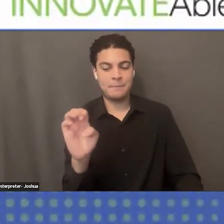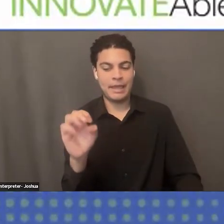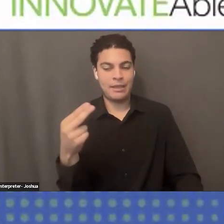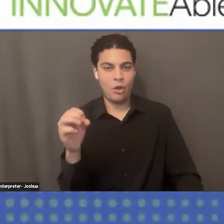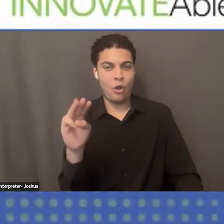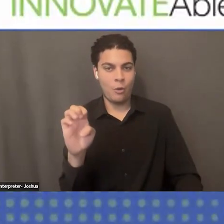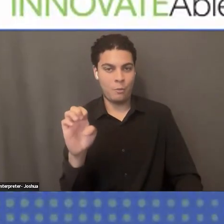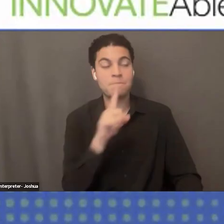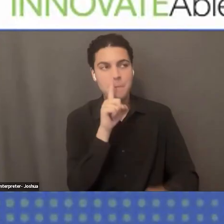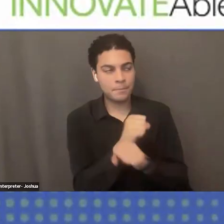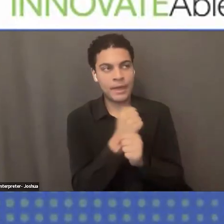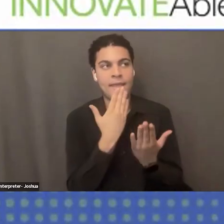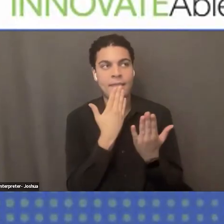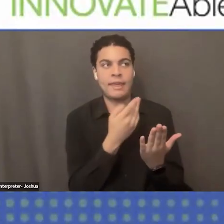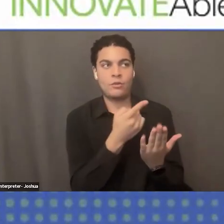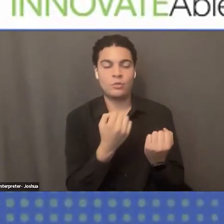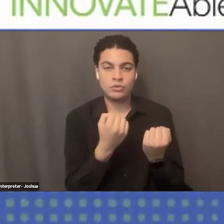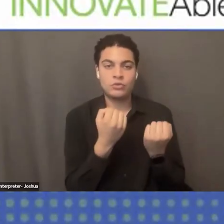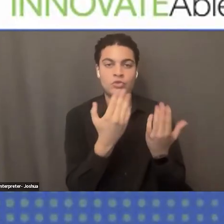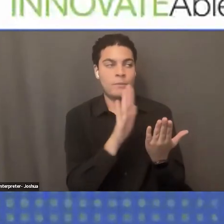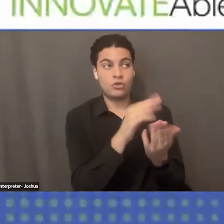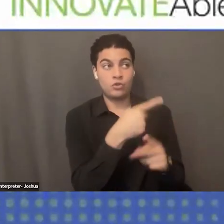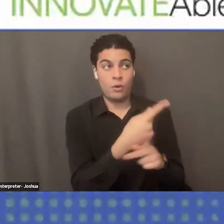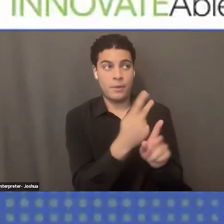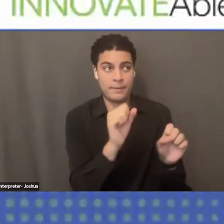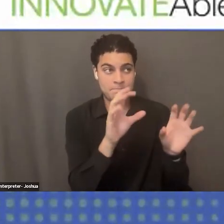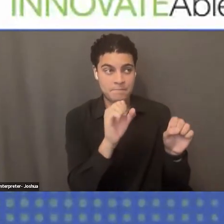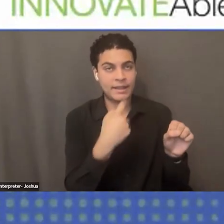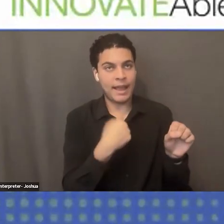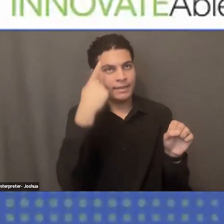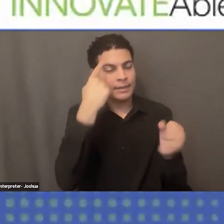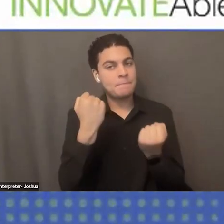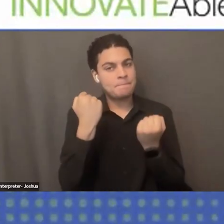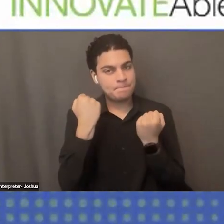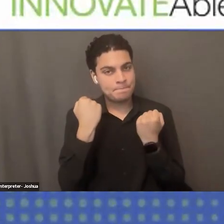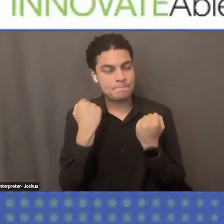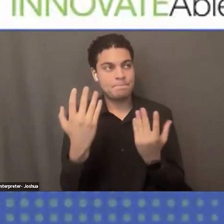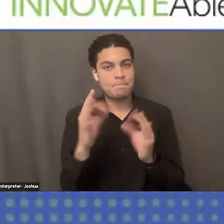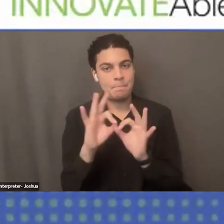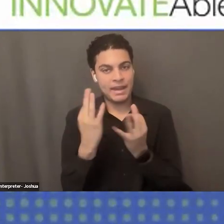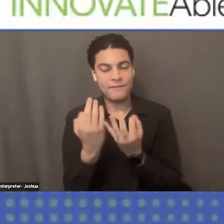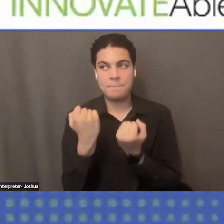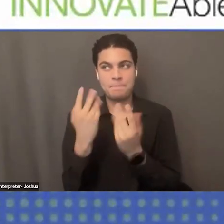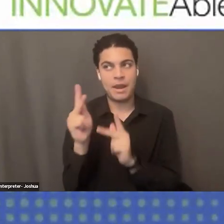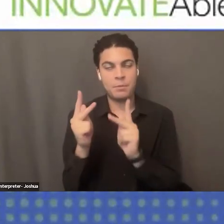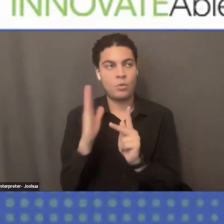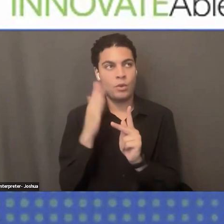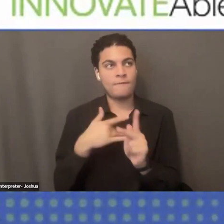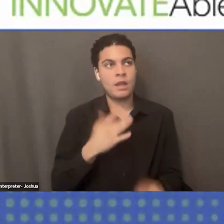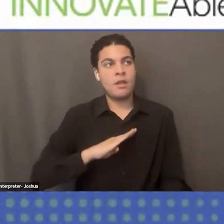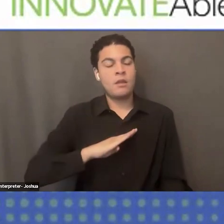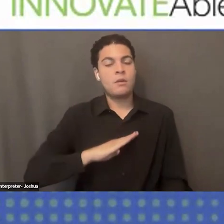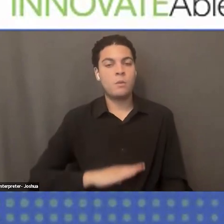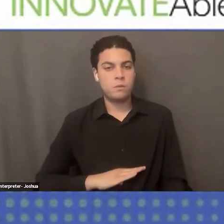much for that amazing product. I am sure that will bring so much peace of mind to so many. I can see a lot of ways that will